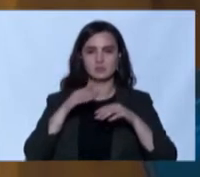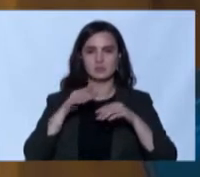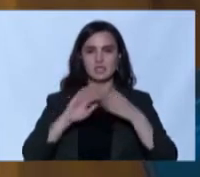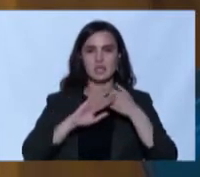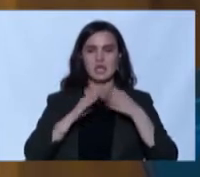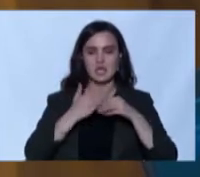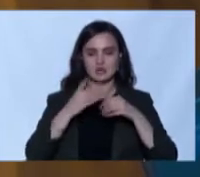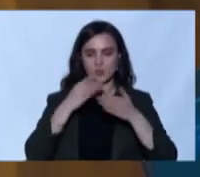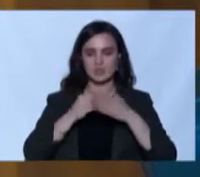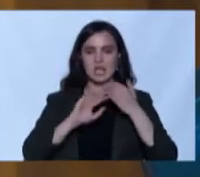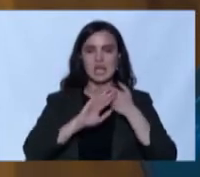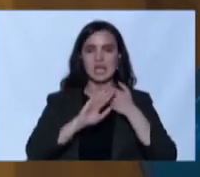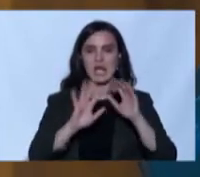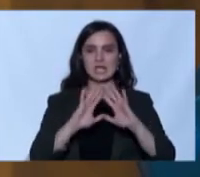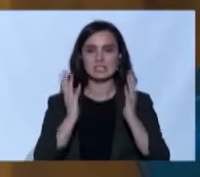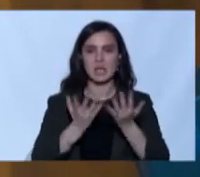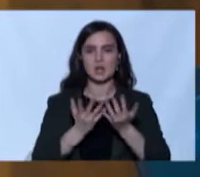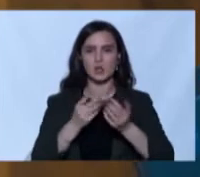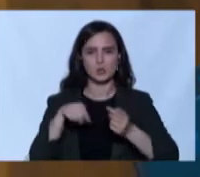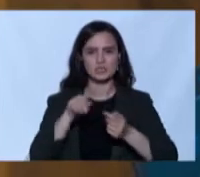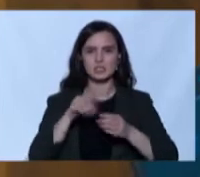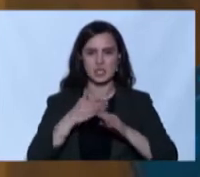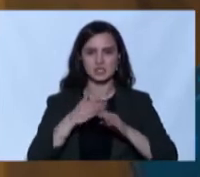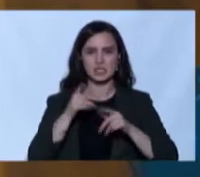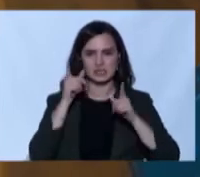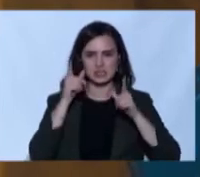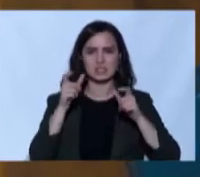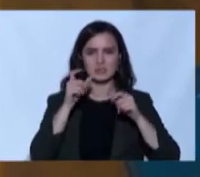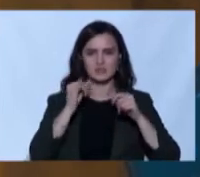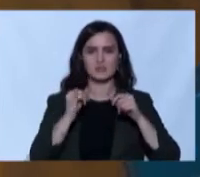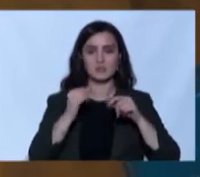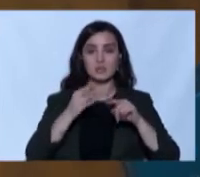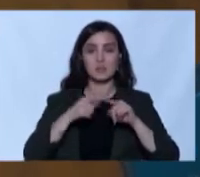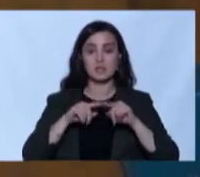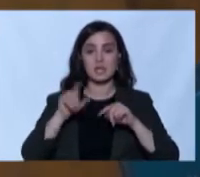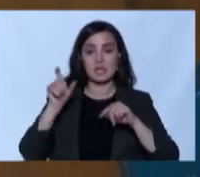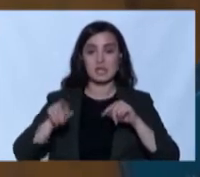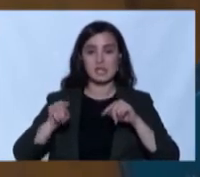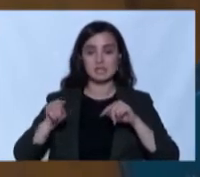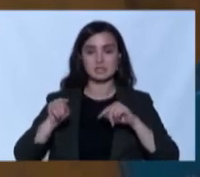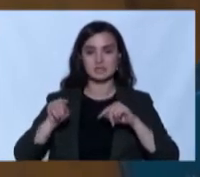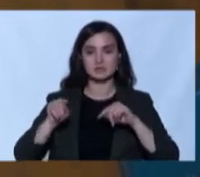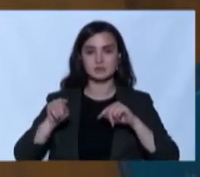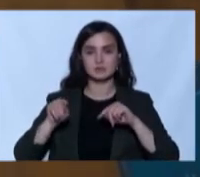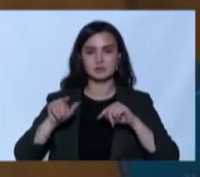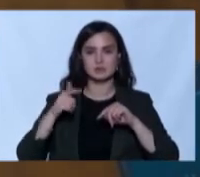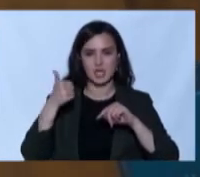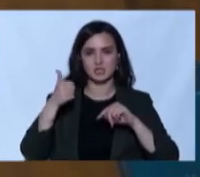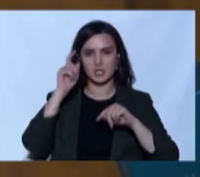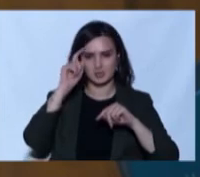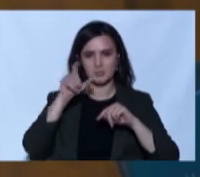of society. They're evil. They're clearly evil. But now we have them as rock stars. We have them as good